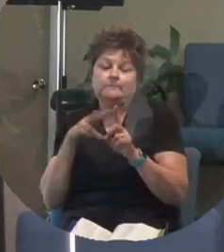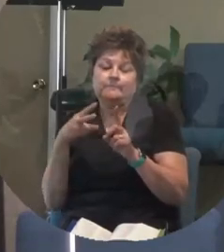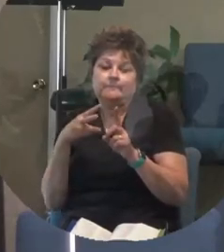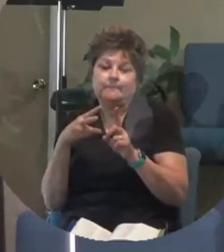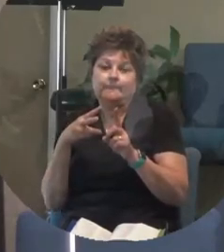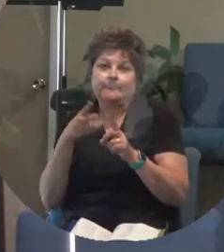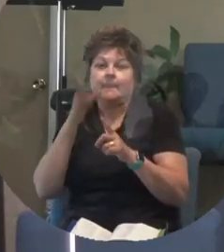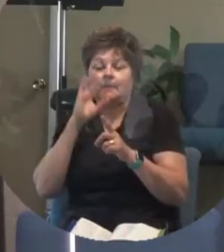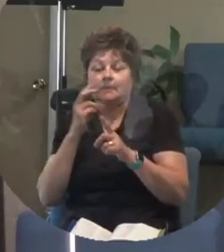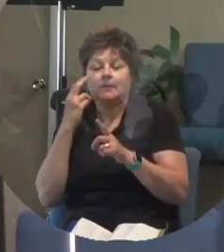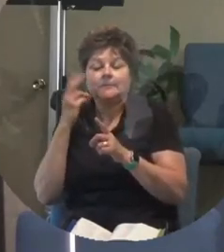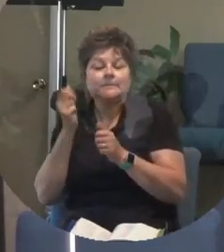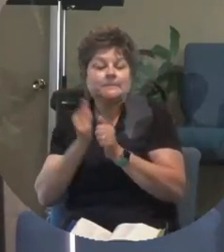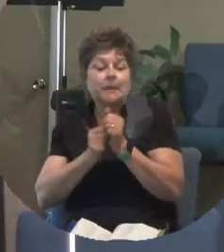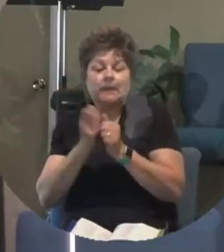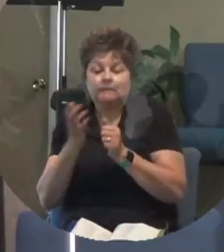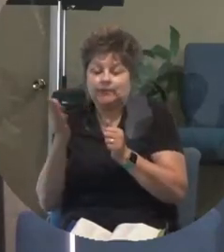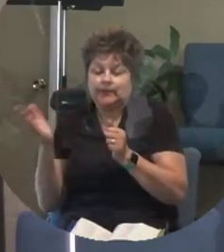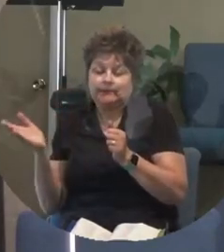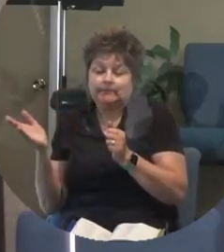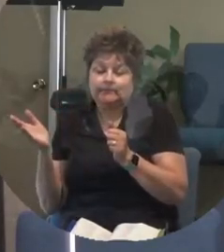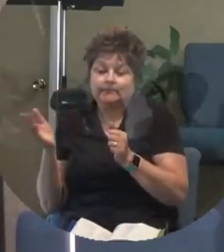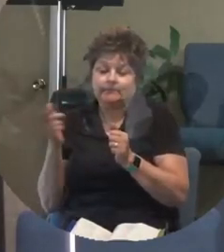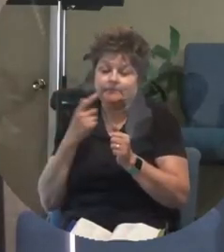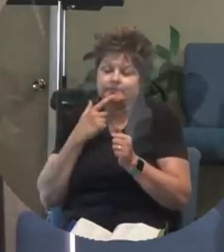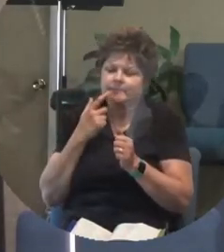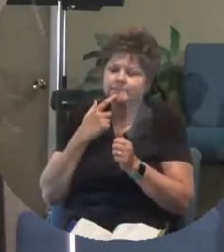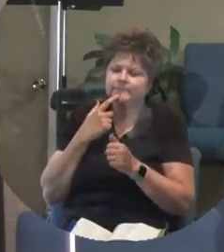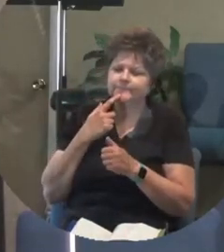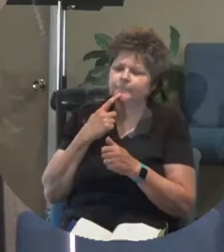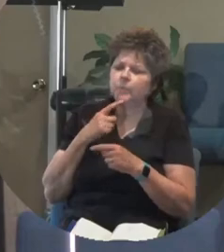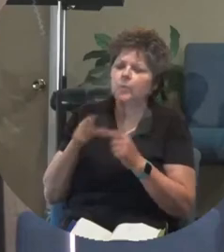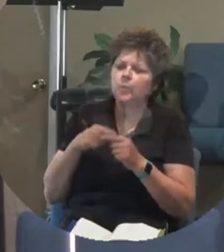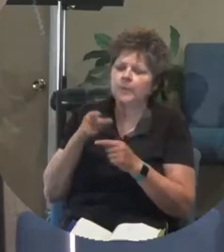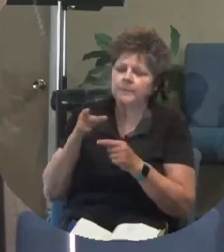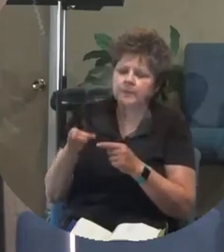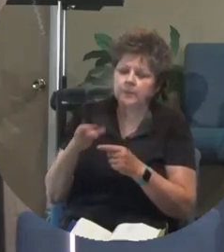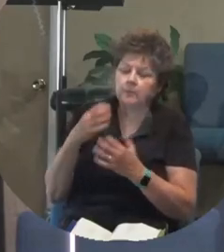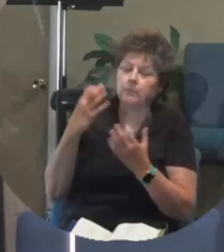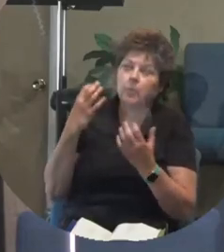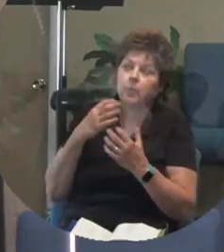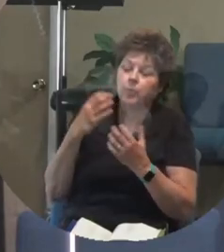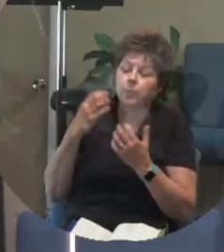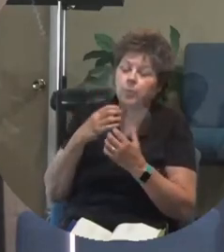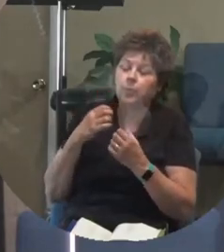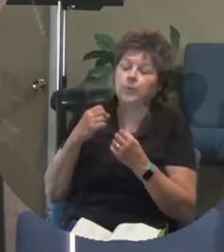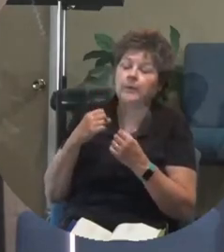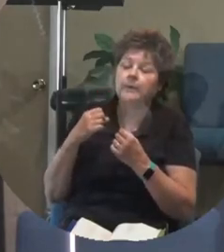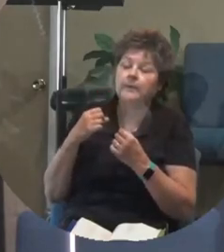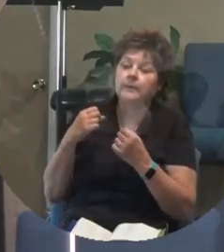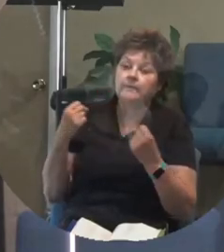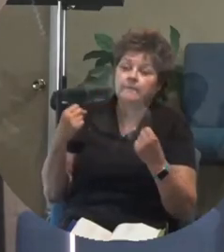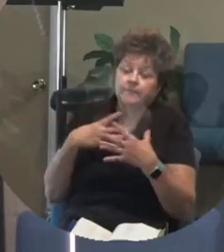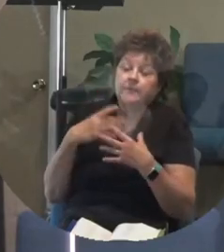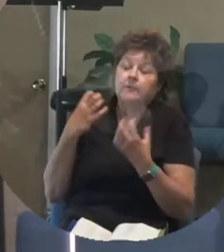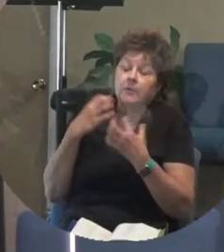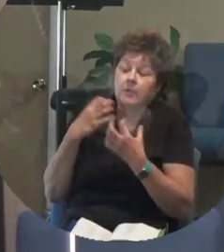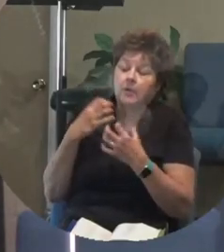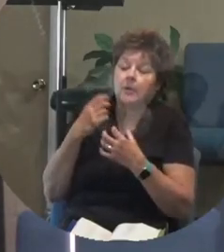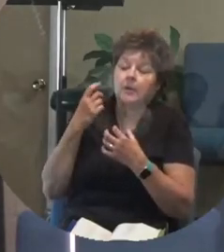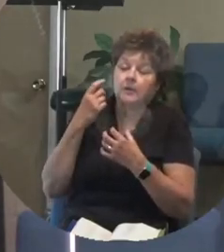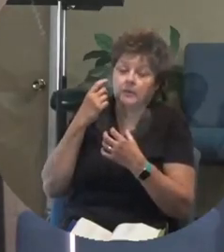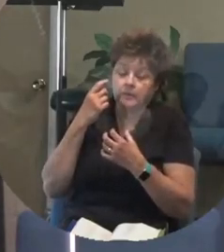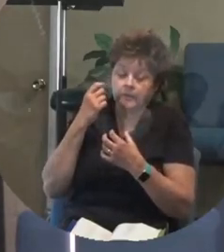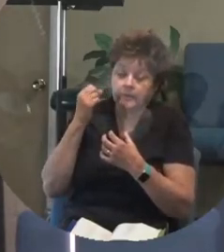And God sees everything. And so he says, guess what? He said, when you're in awe of me, when you fear me, when you